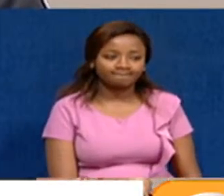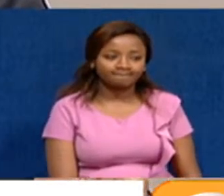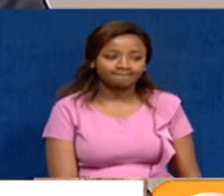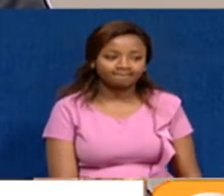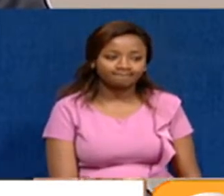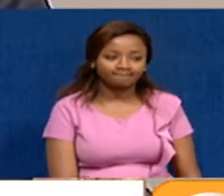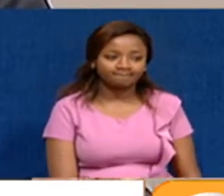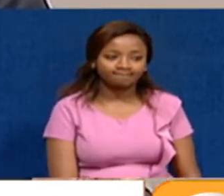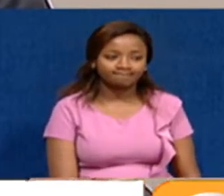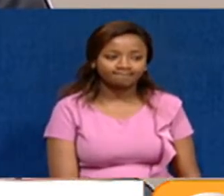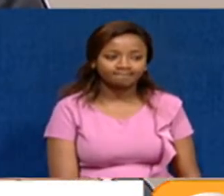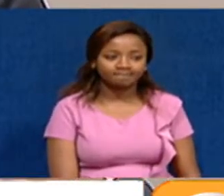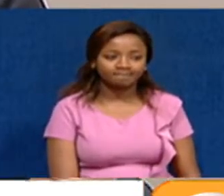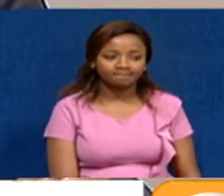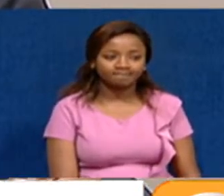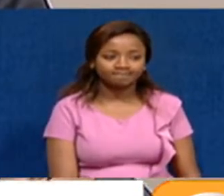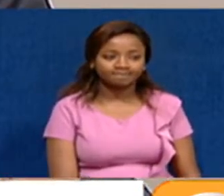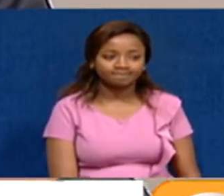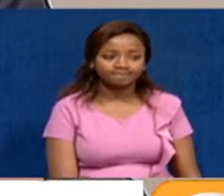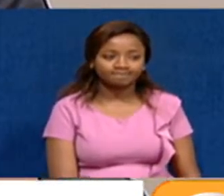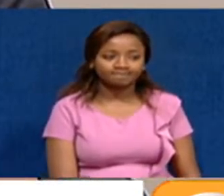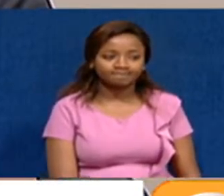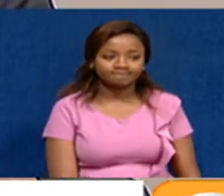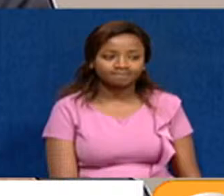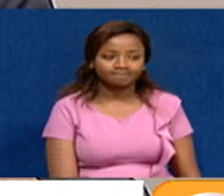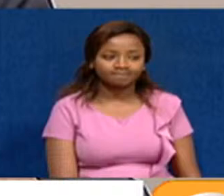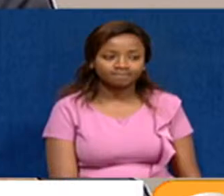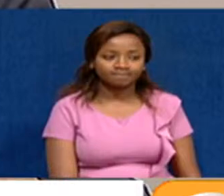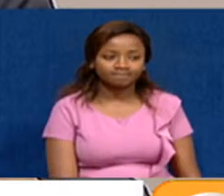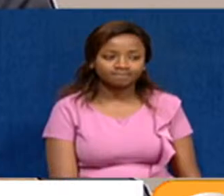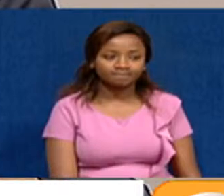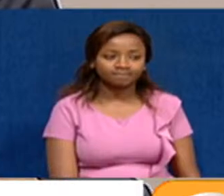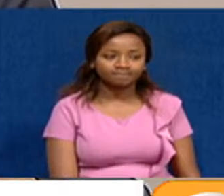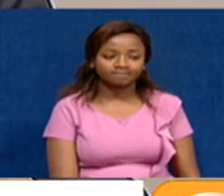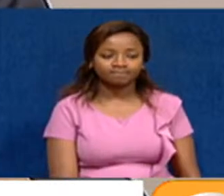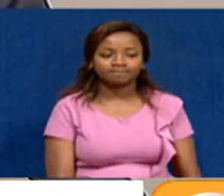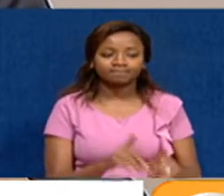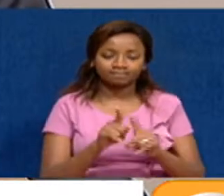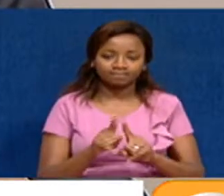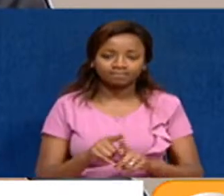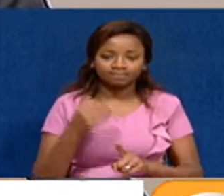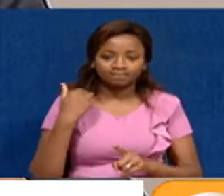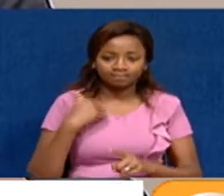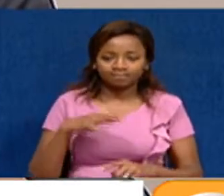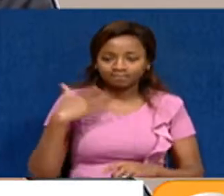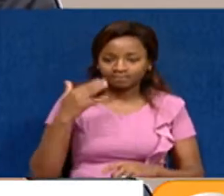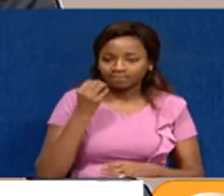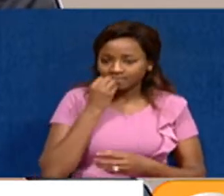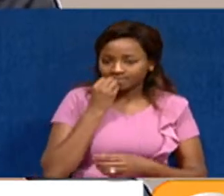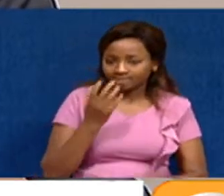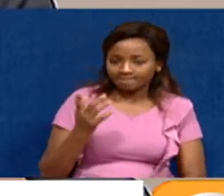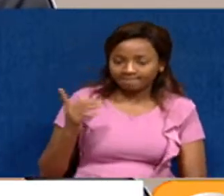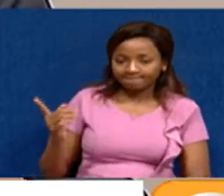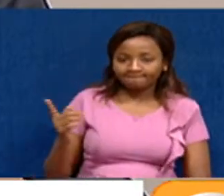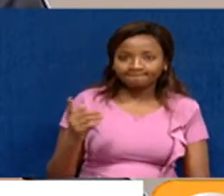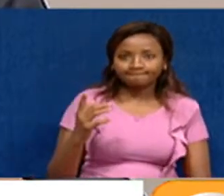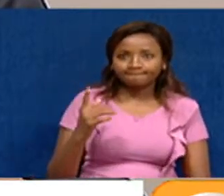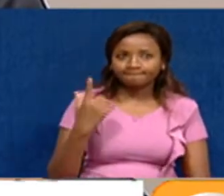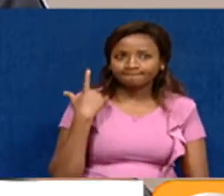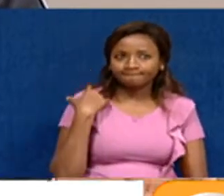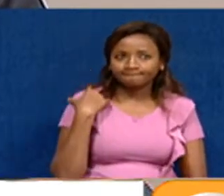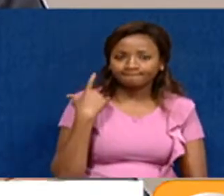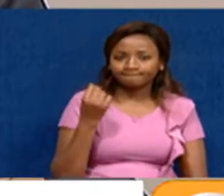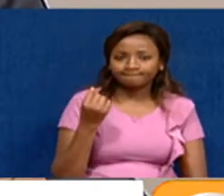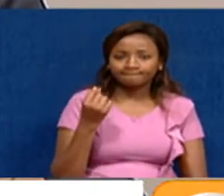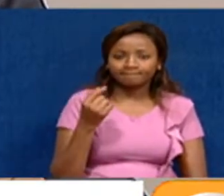soccer? And Waige, I'll say again, this is historical. I usually remind Bobby when they slept in Abidjan.